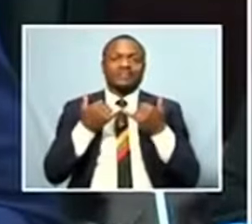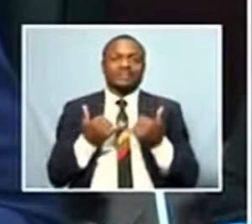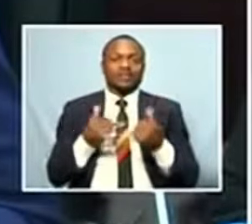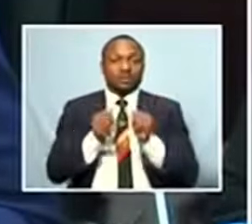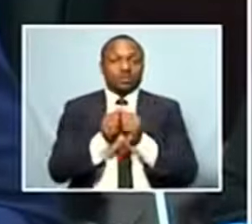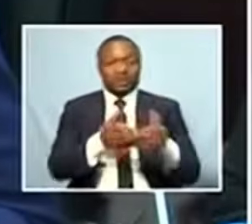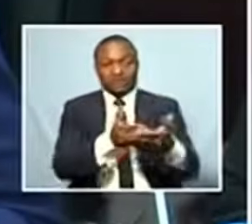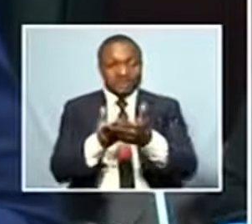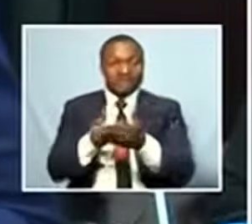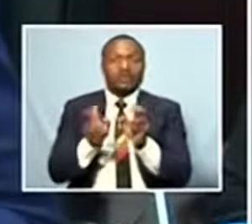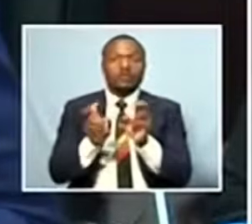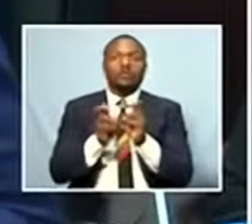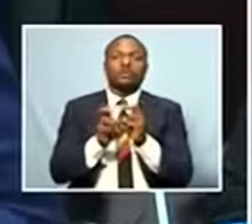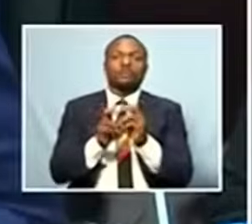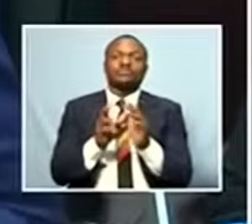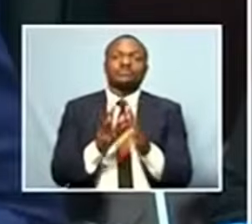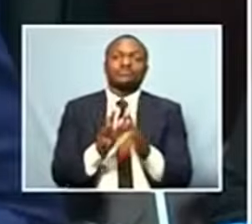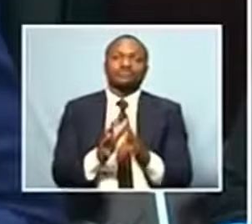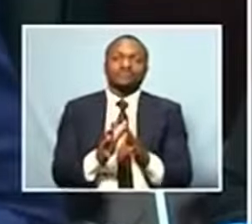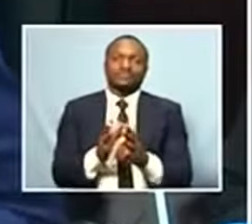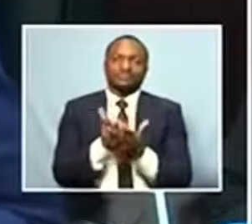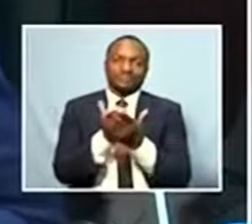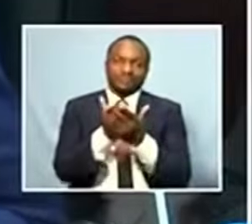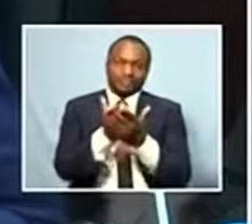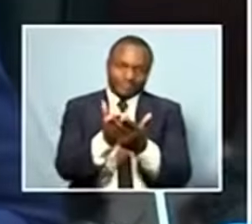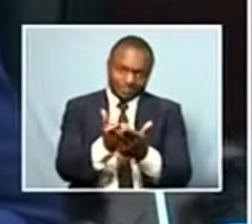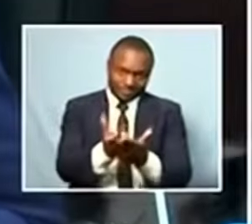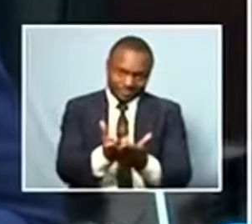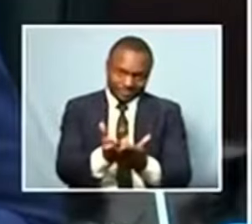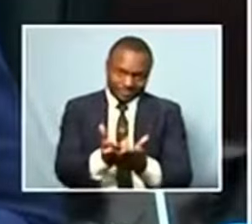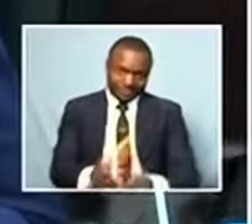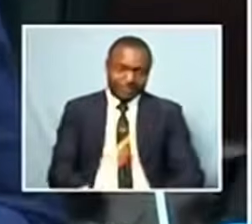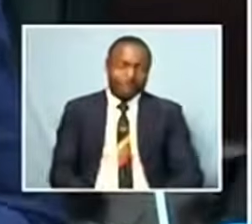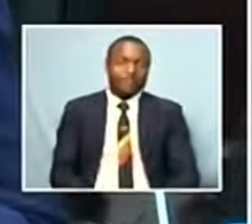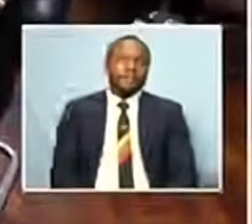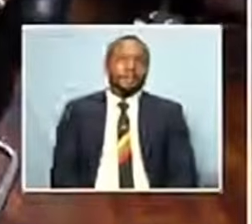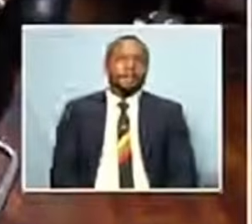these contractors. I submit.